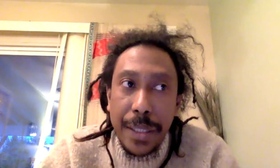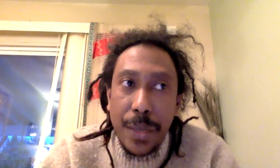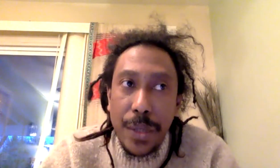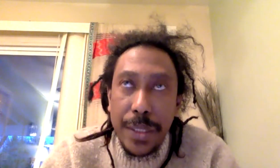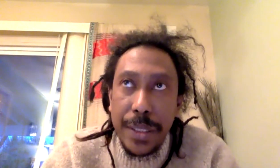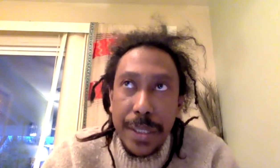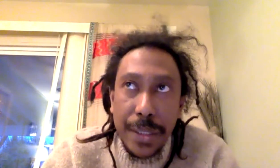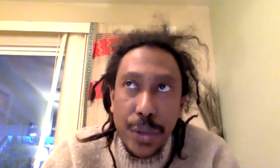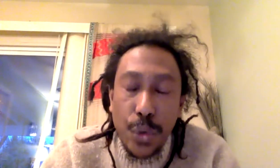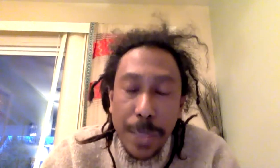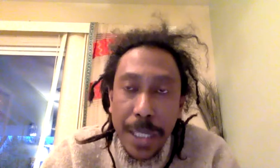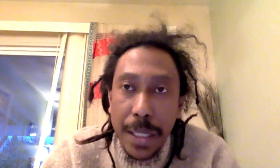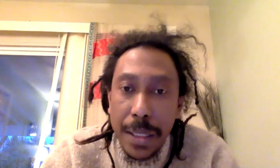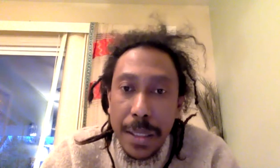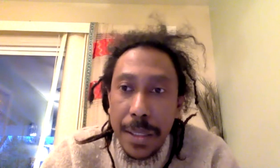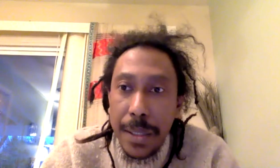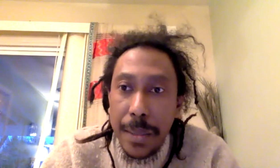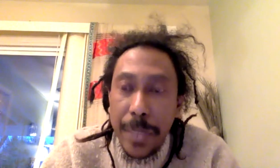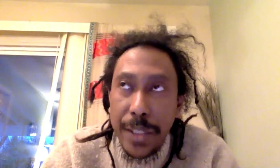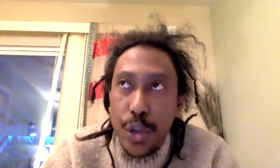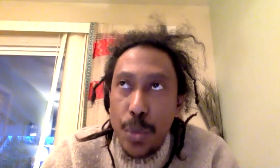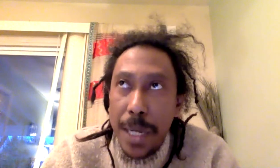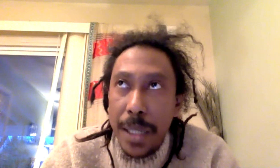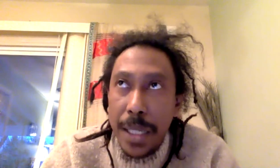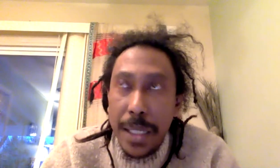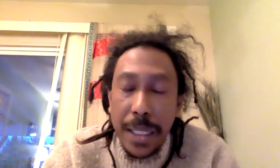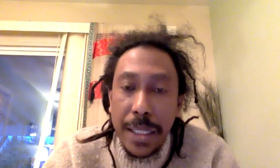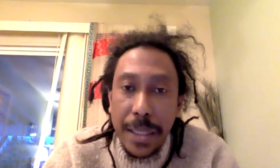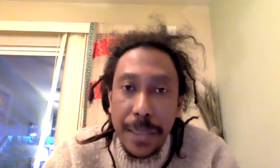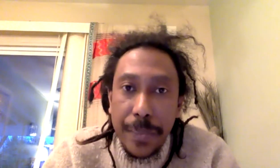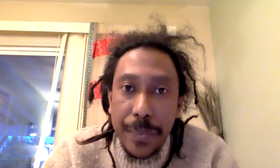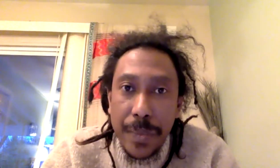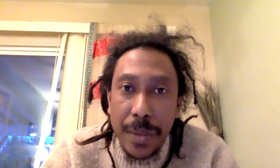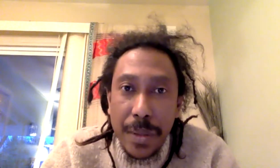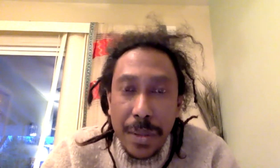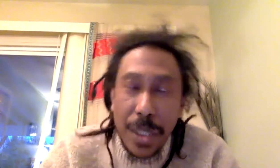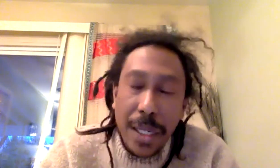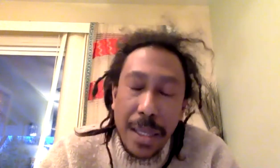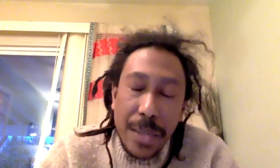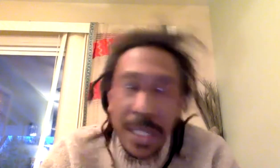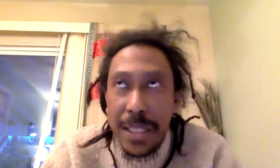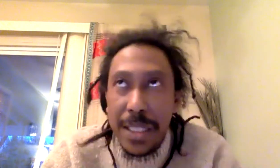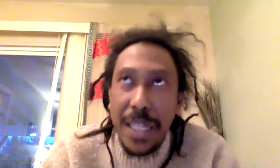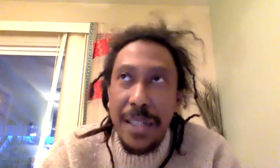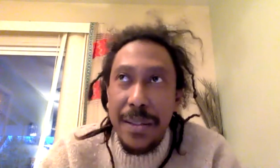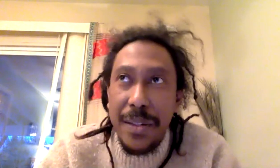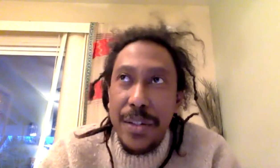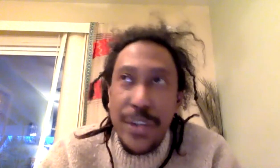they called Tumba, but Tumba kind of like, we can